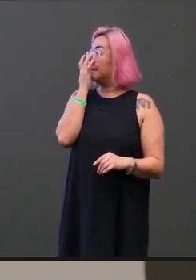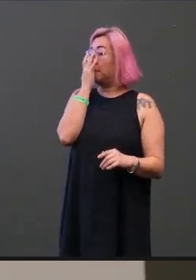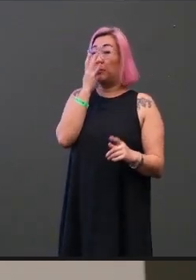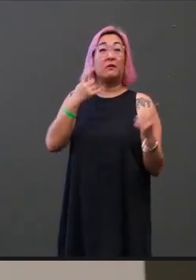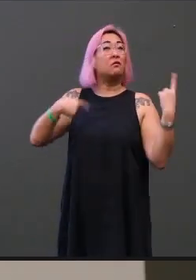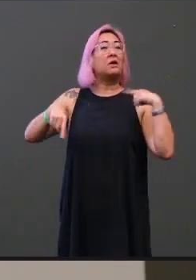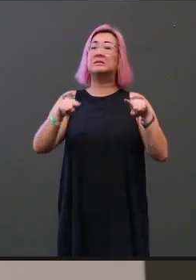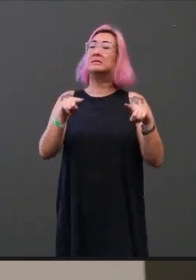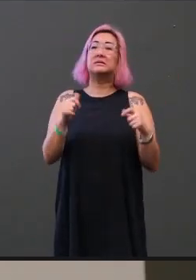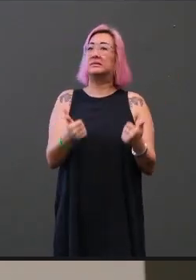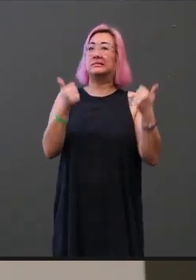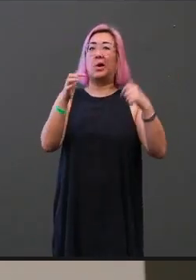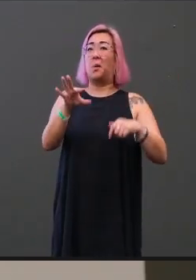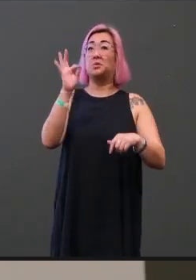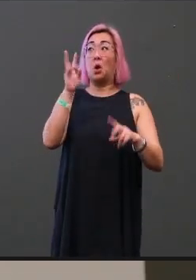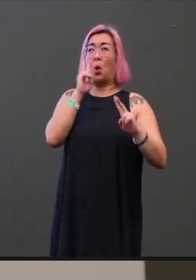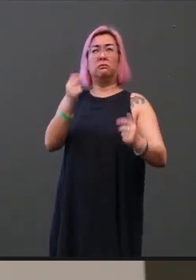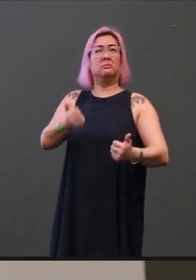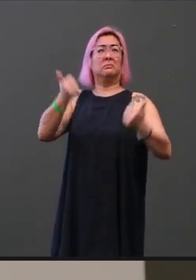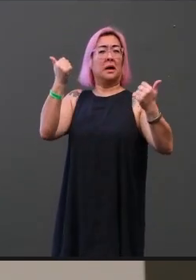looks great.